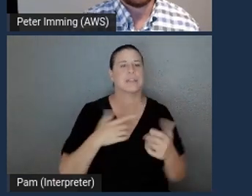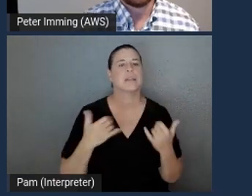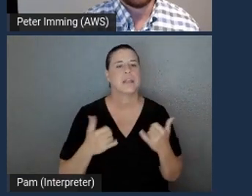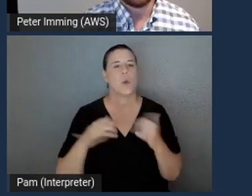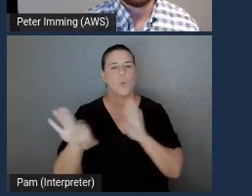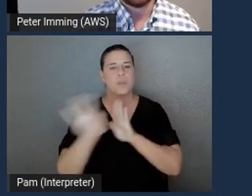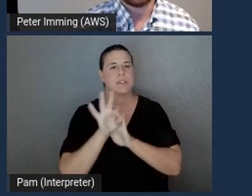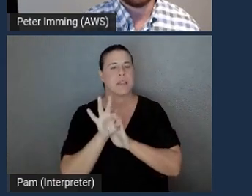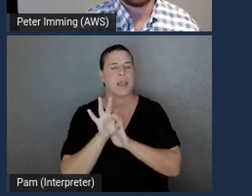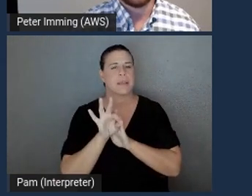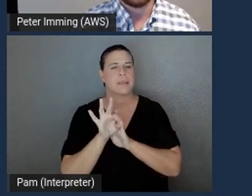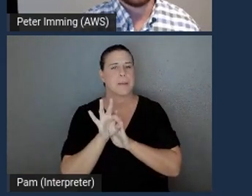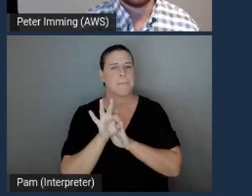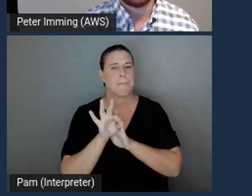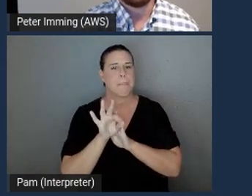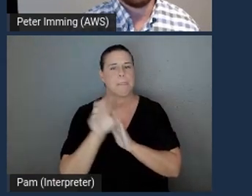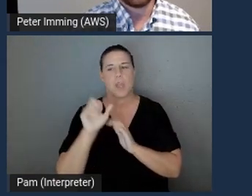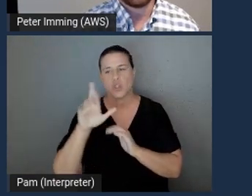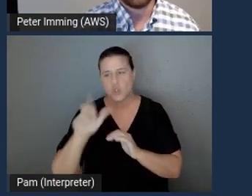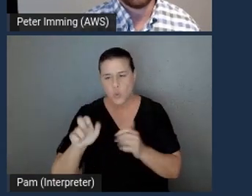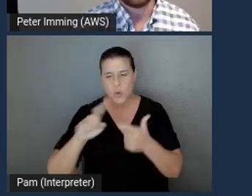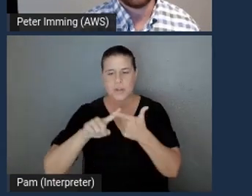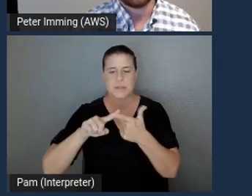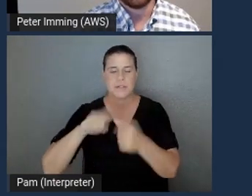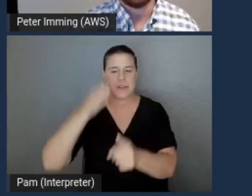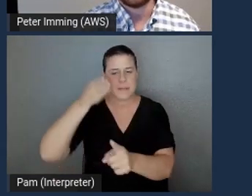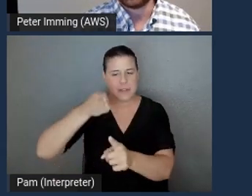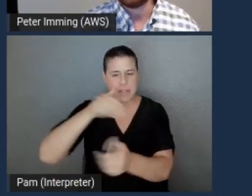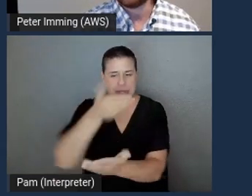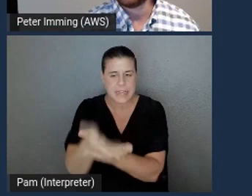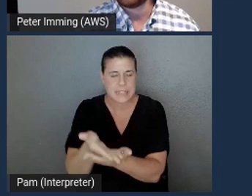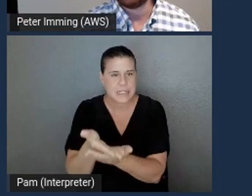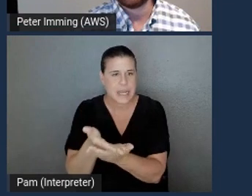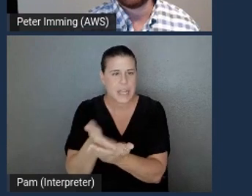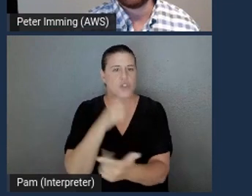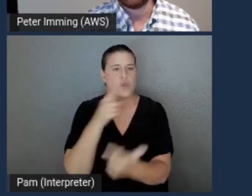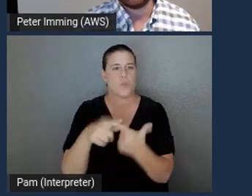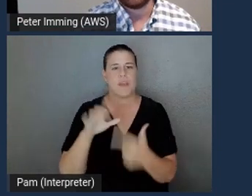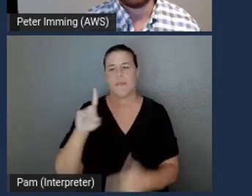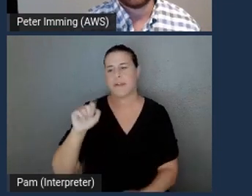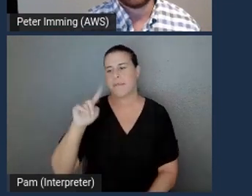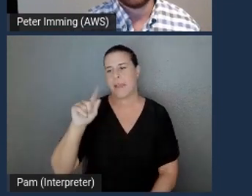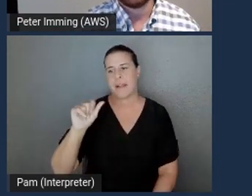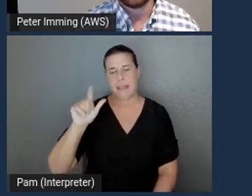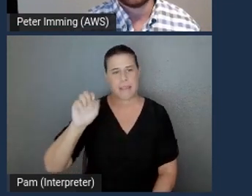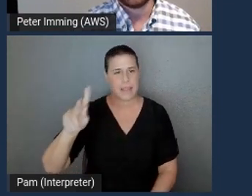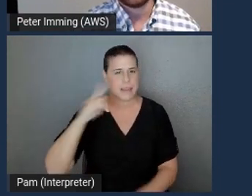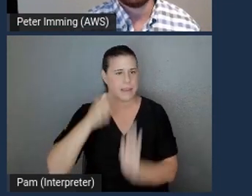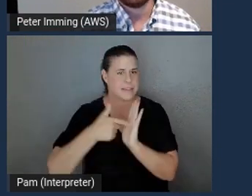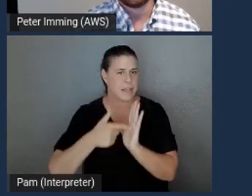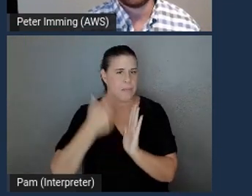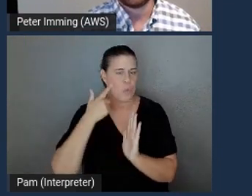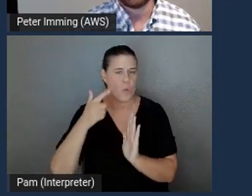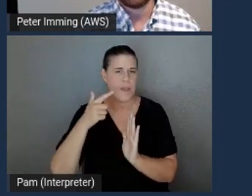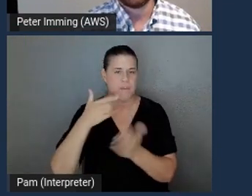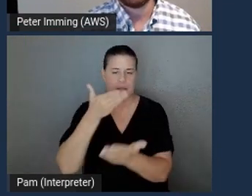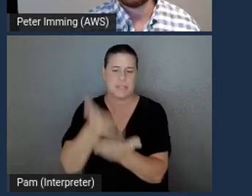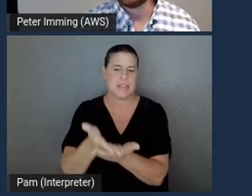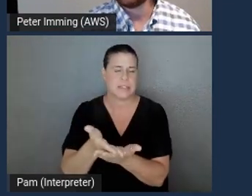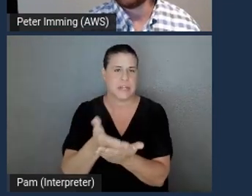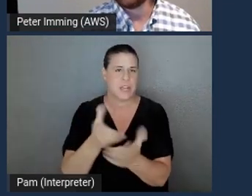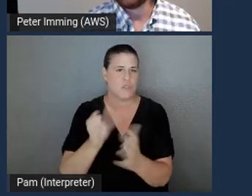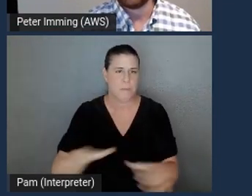select a source and a destination bucket here, we'll take a data lake example. We'll take a destination bucket